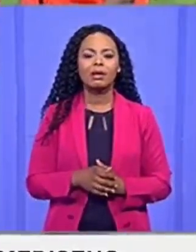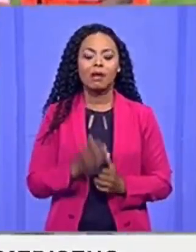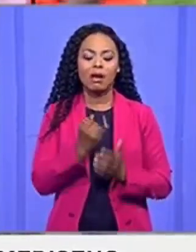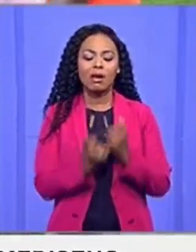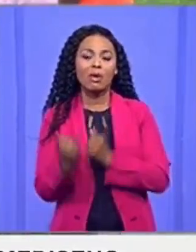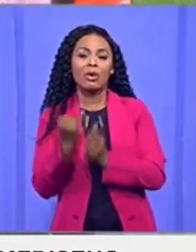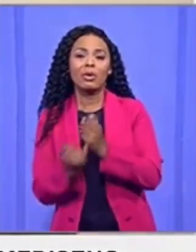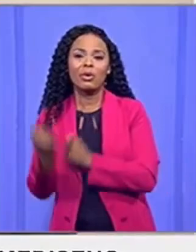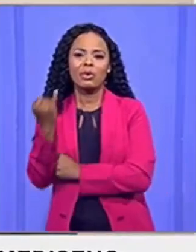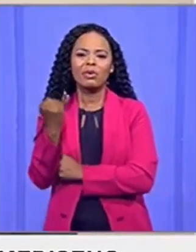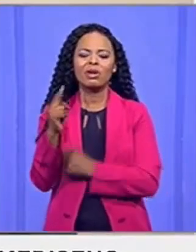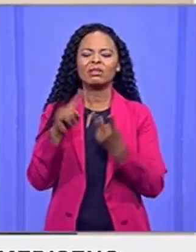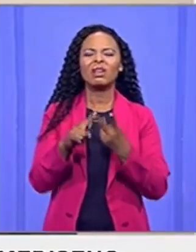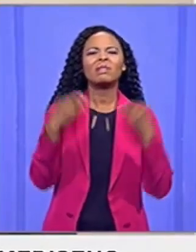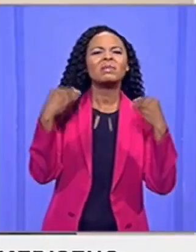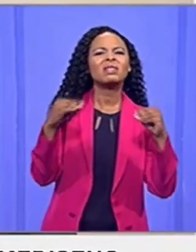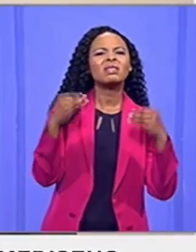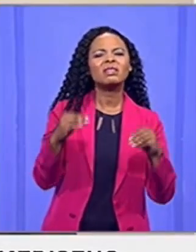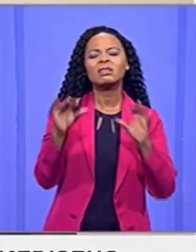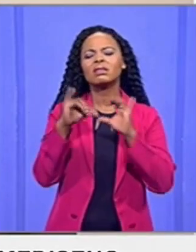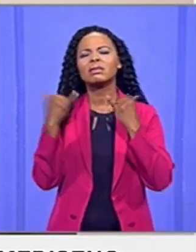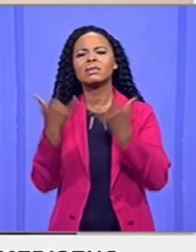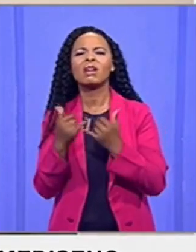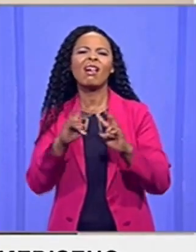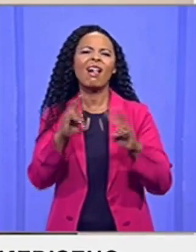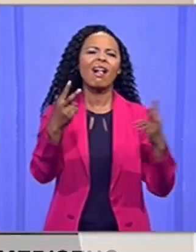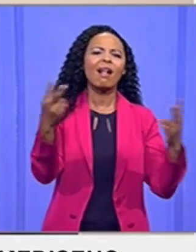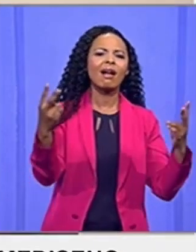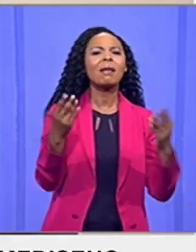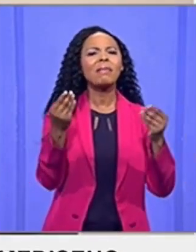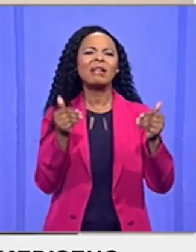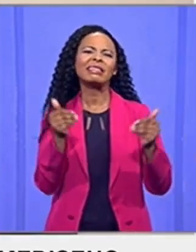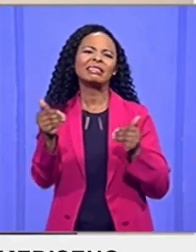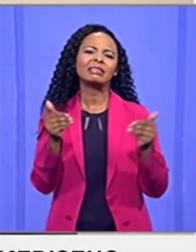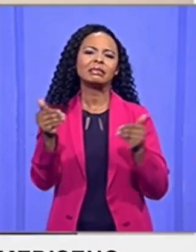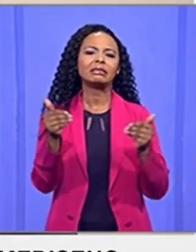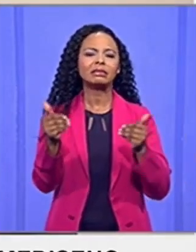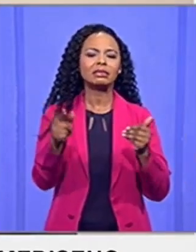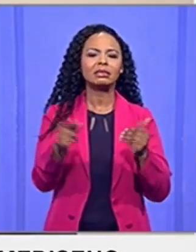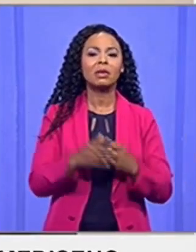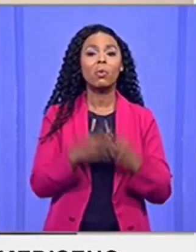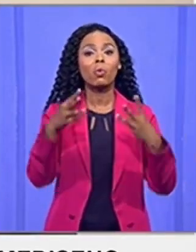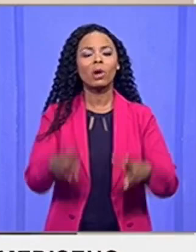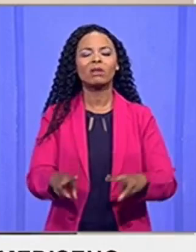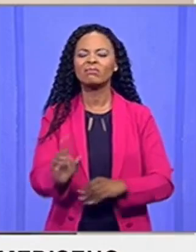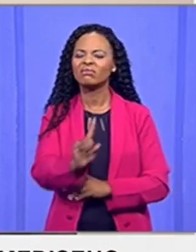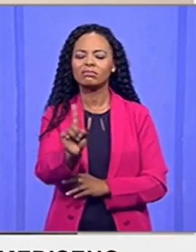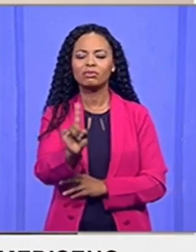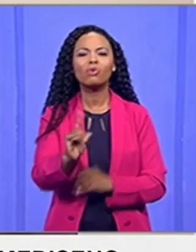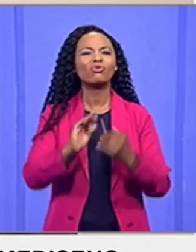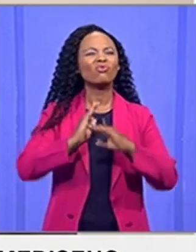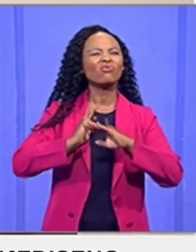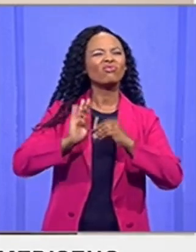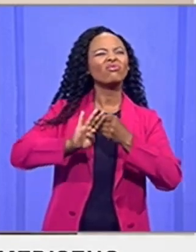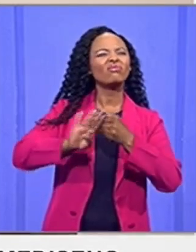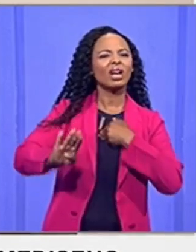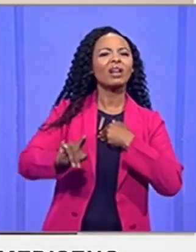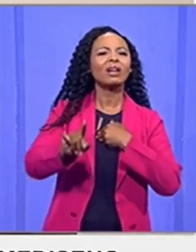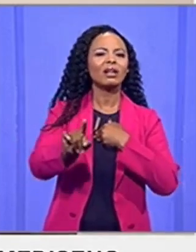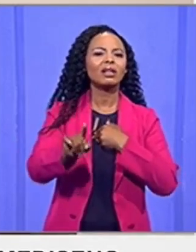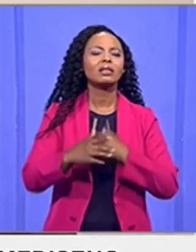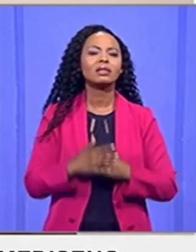and entities accountable for financial misconduct. Without swift and fitting consequences, we